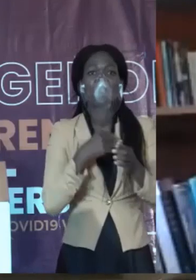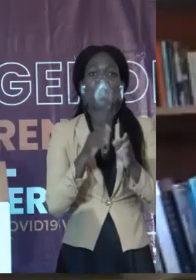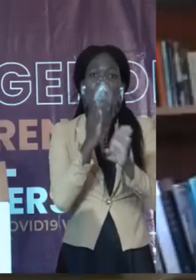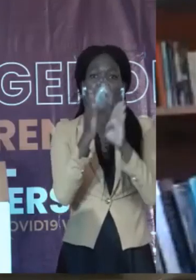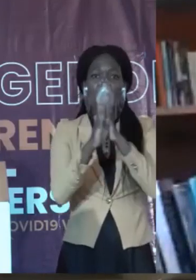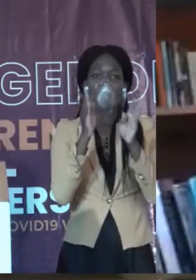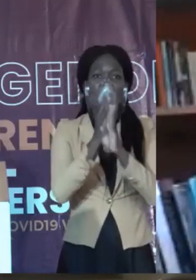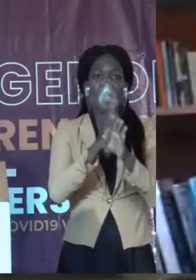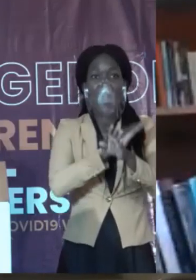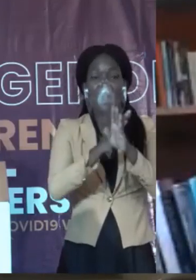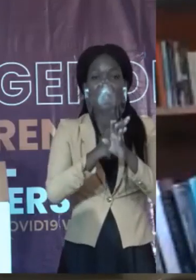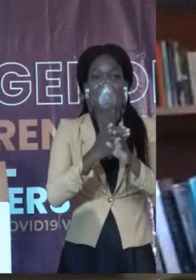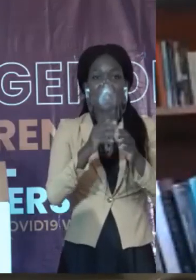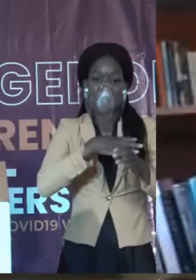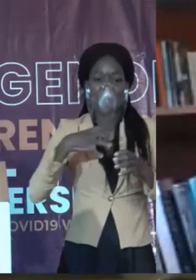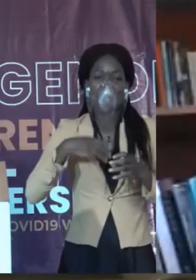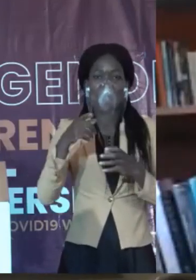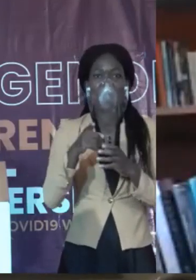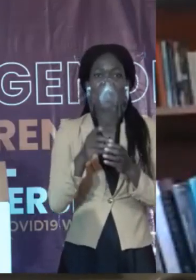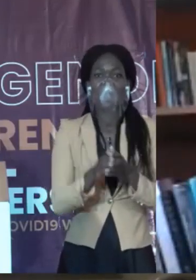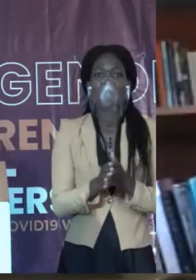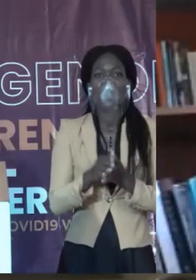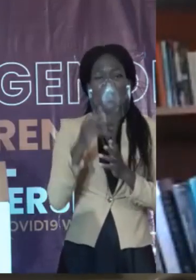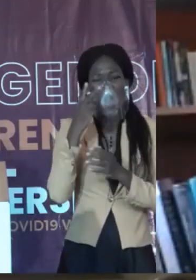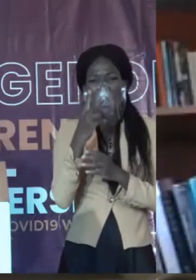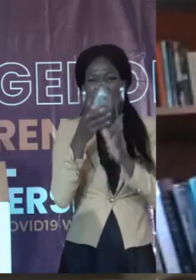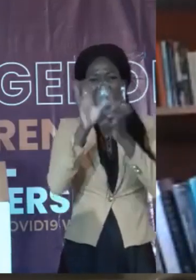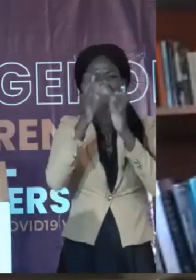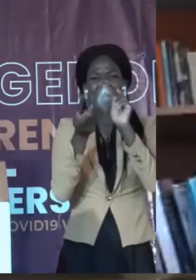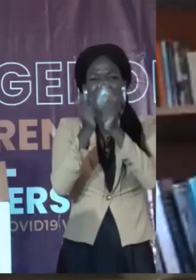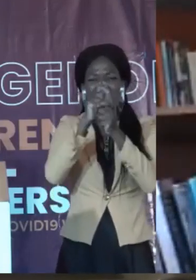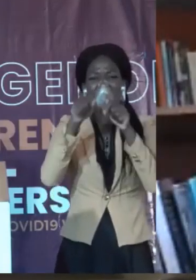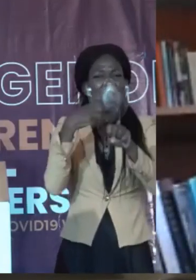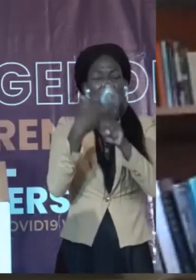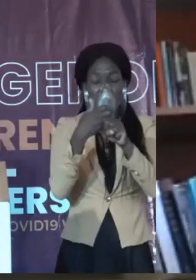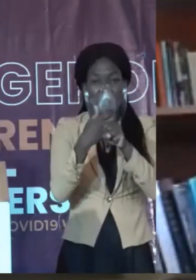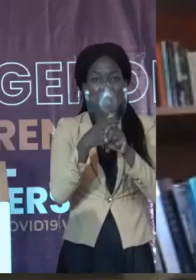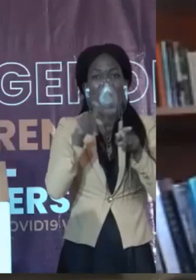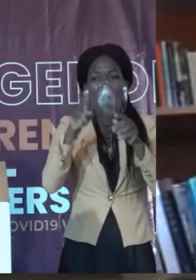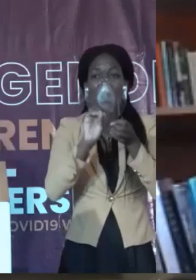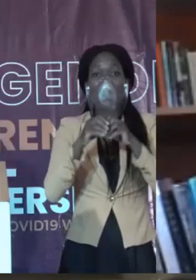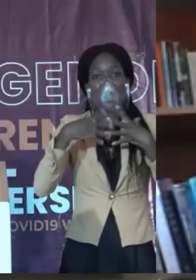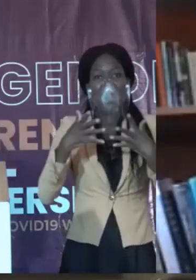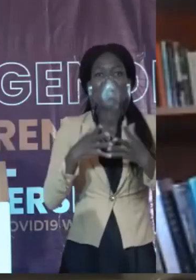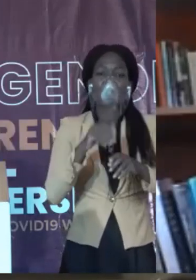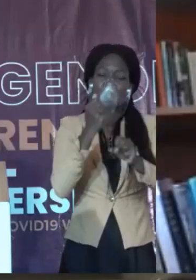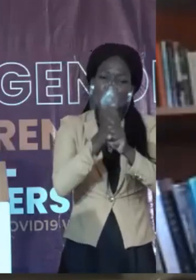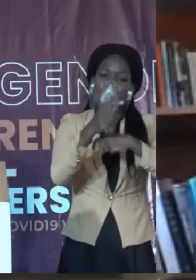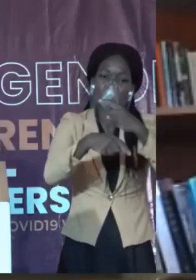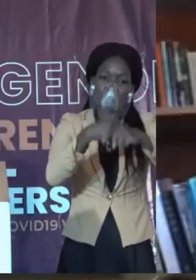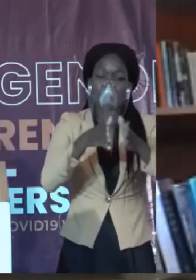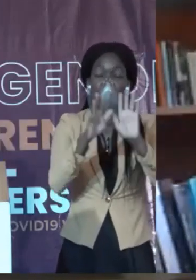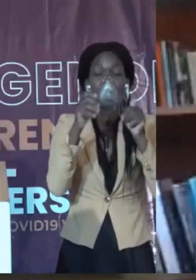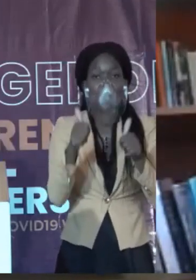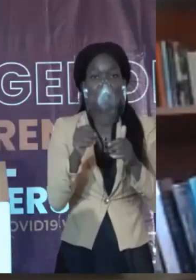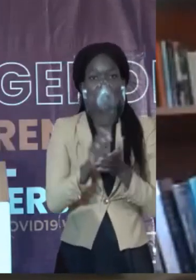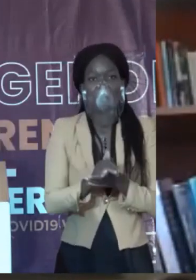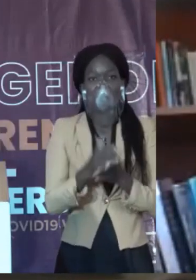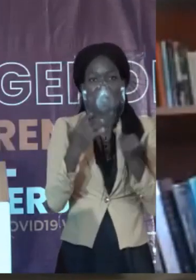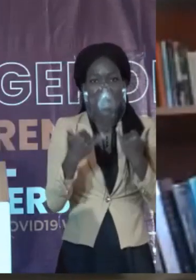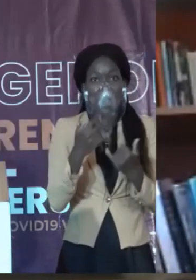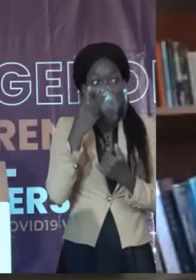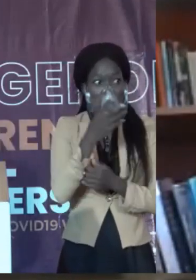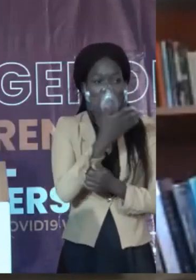to cope the impact and also adapt to climate change. So at least the women were able to explain how climate